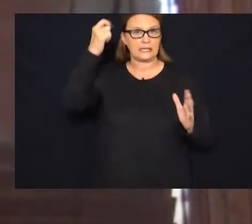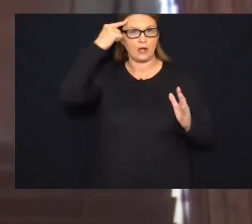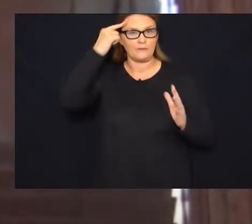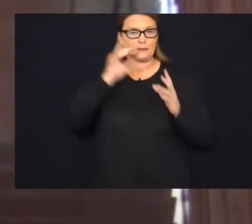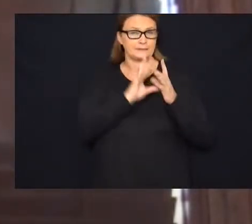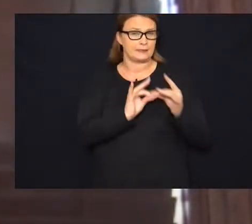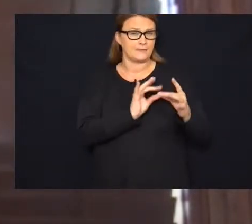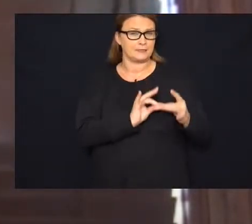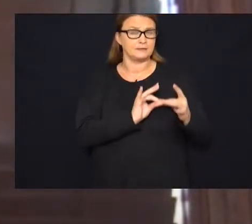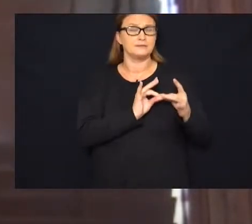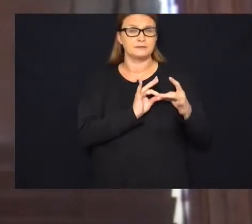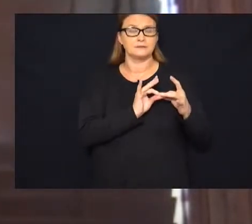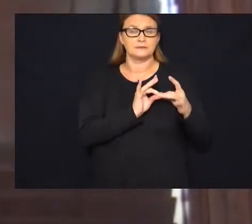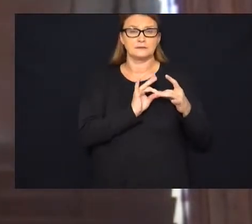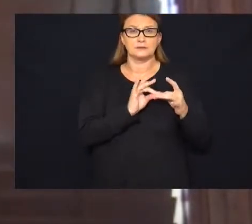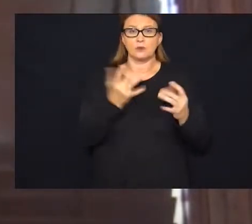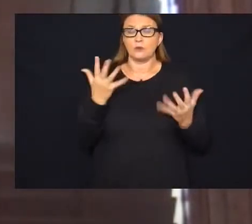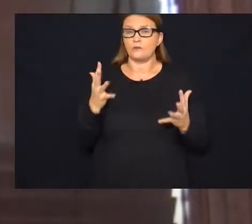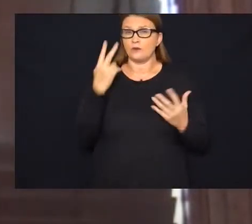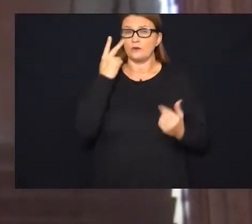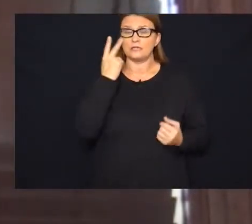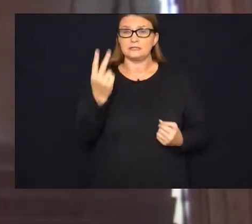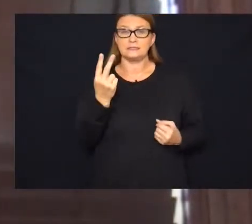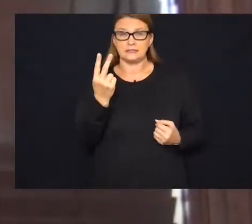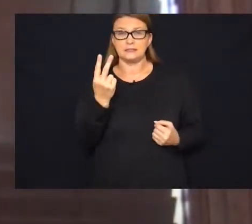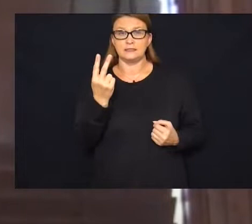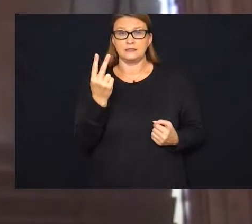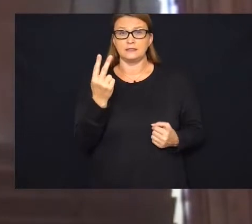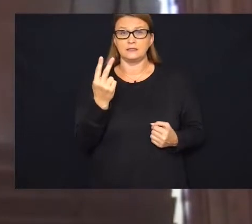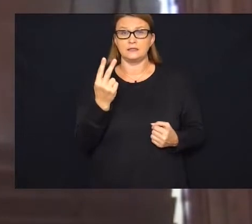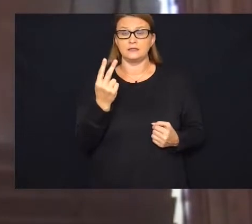said, we have seen now